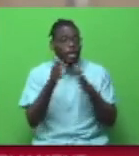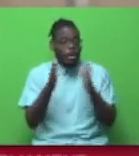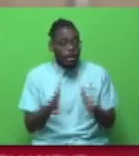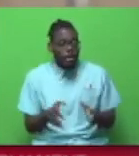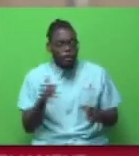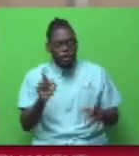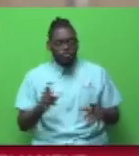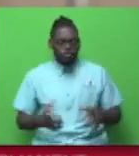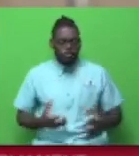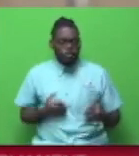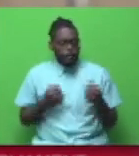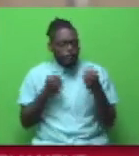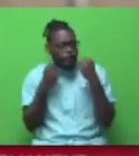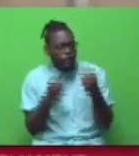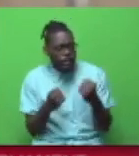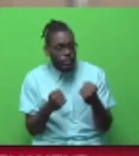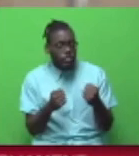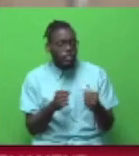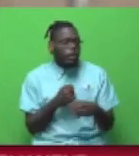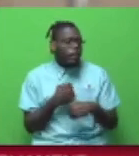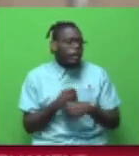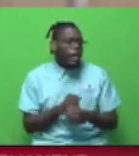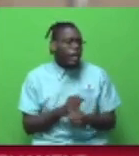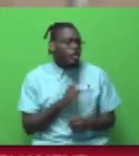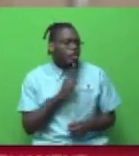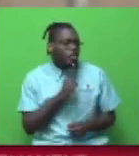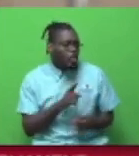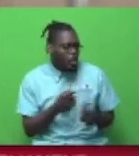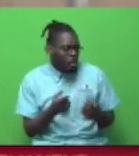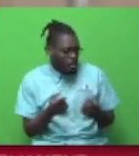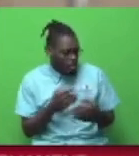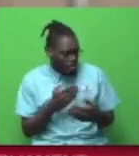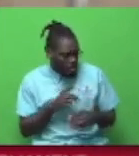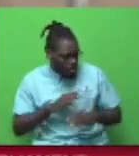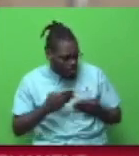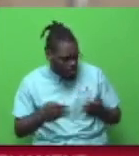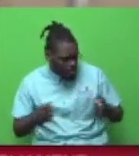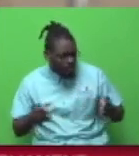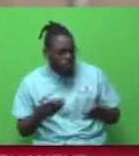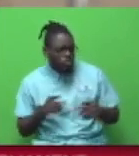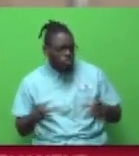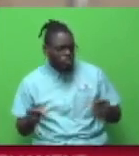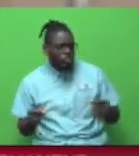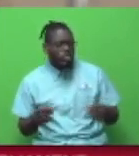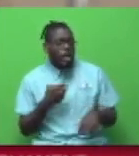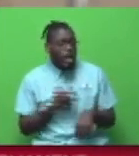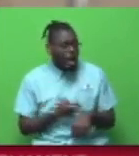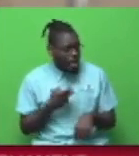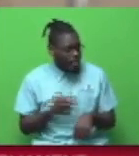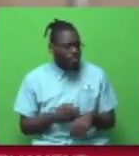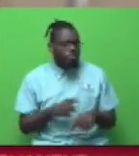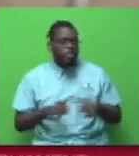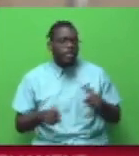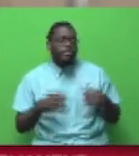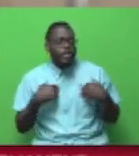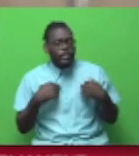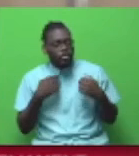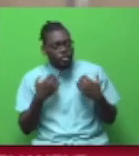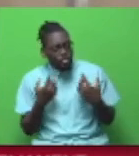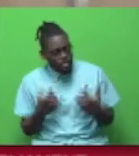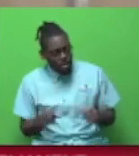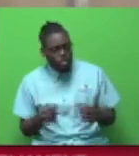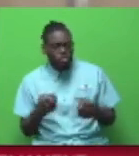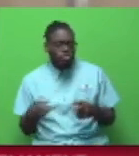the relevant people understand why the decisions are being made. As more tough decisions need to be taken in the future,